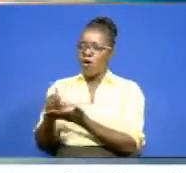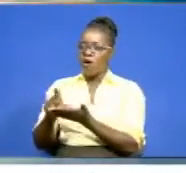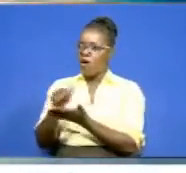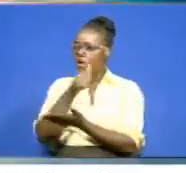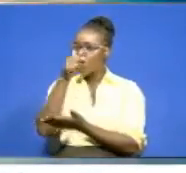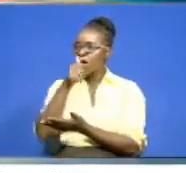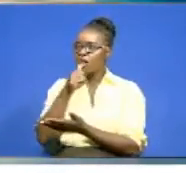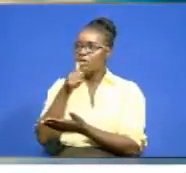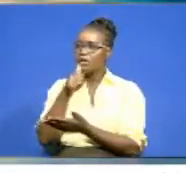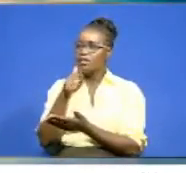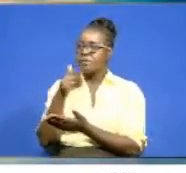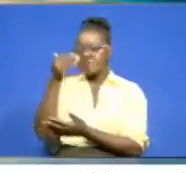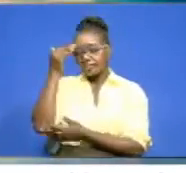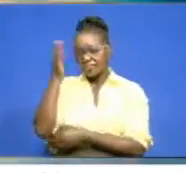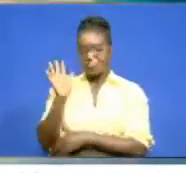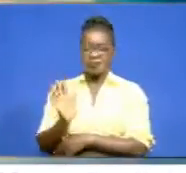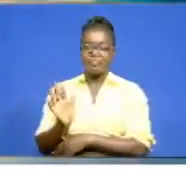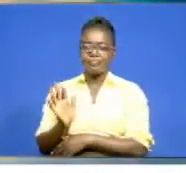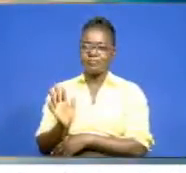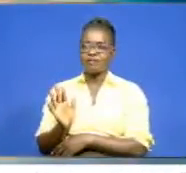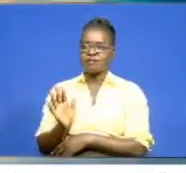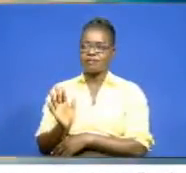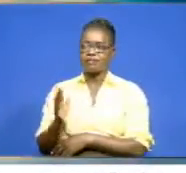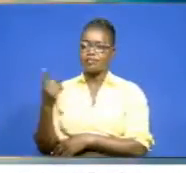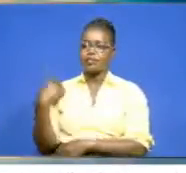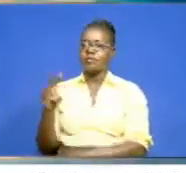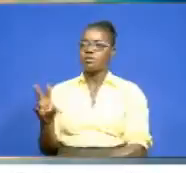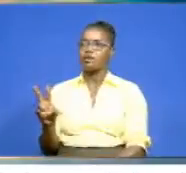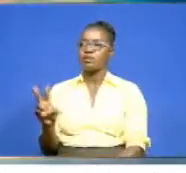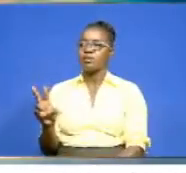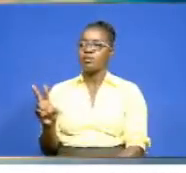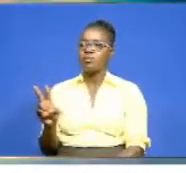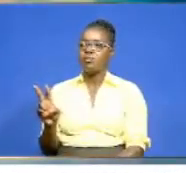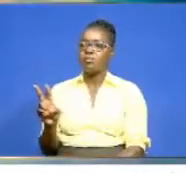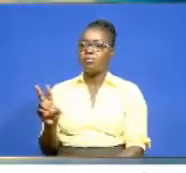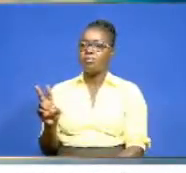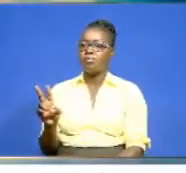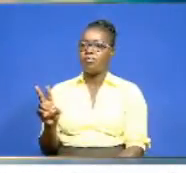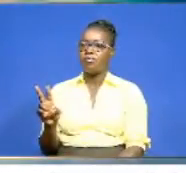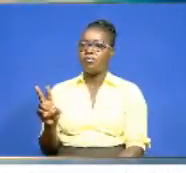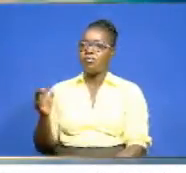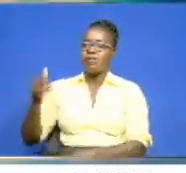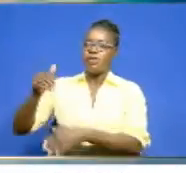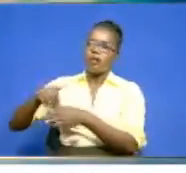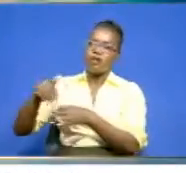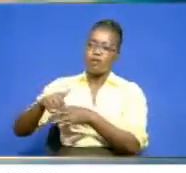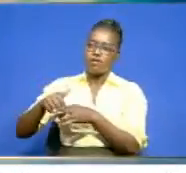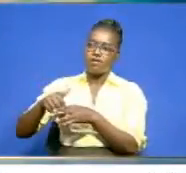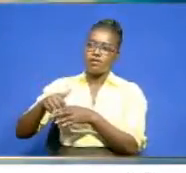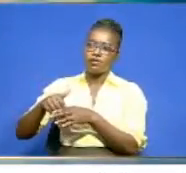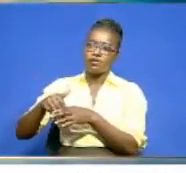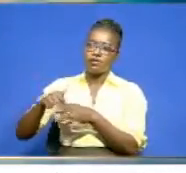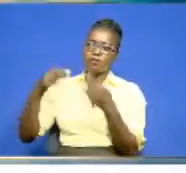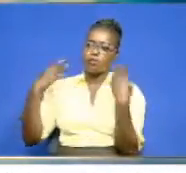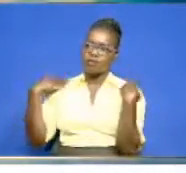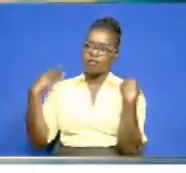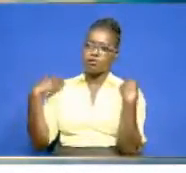private, I don't know. Second thing is, we need to invest in